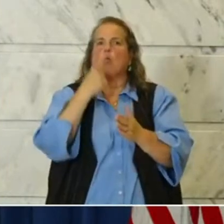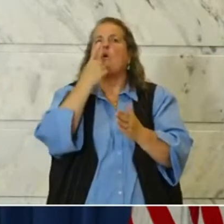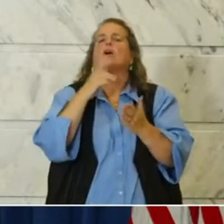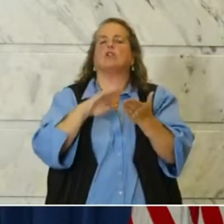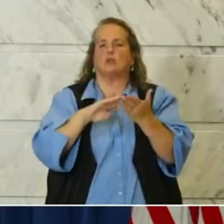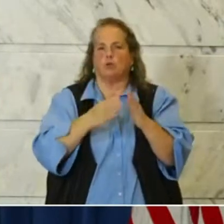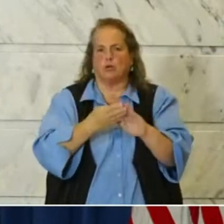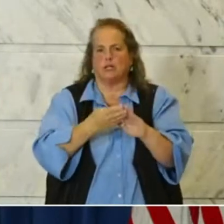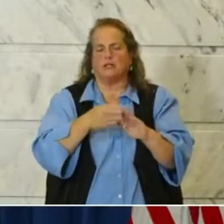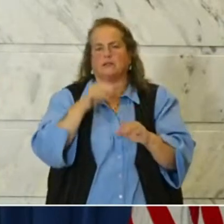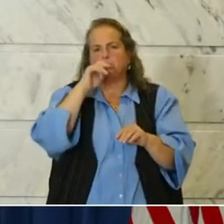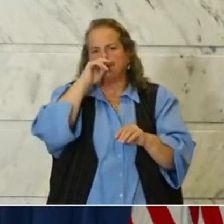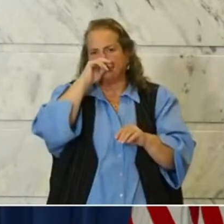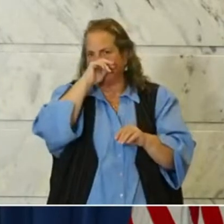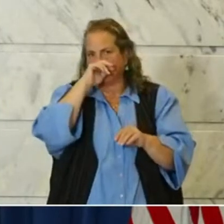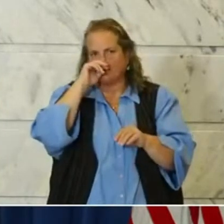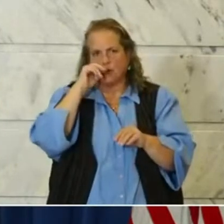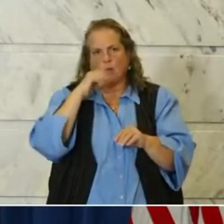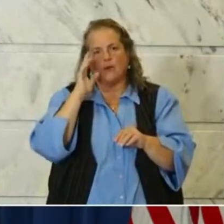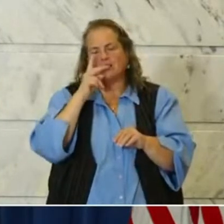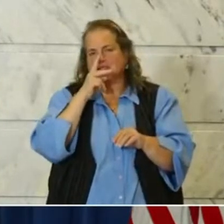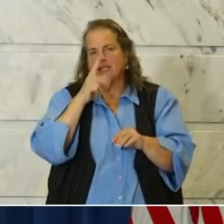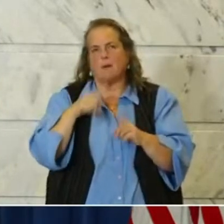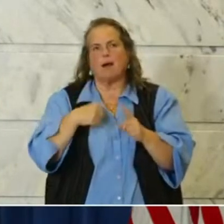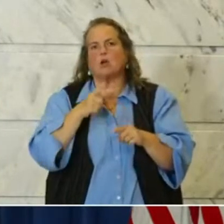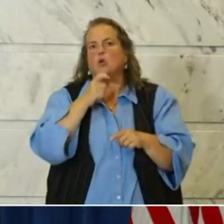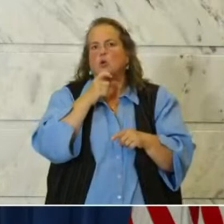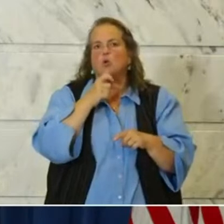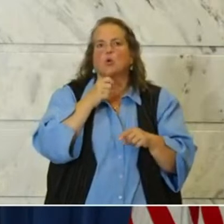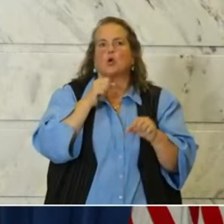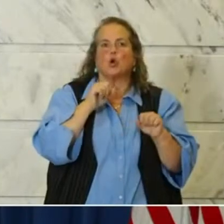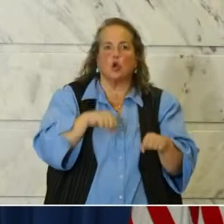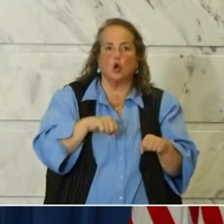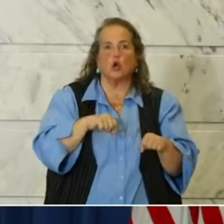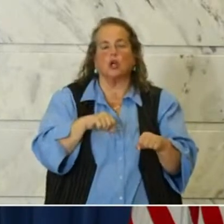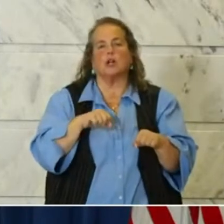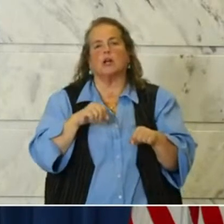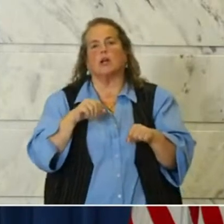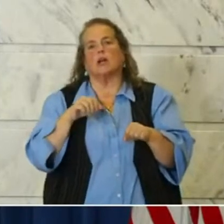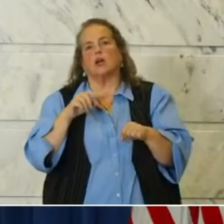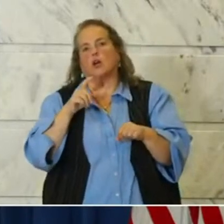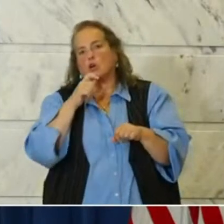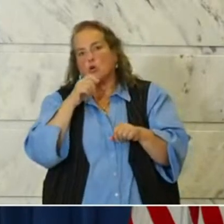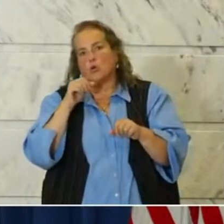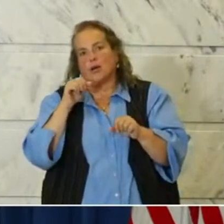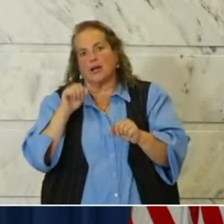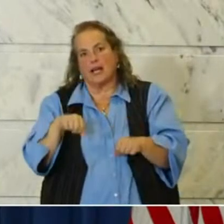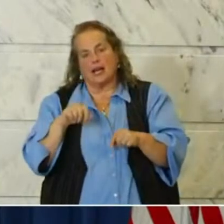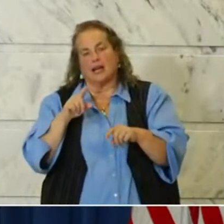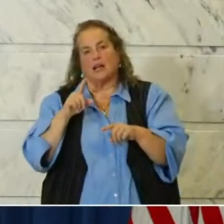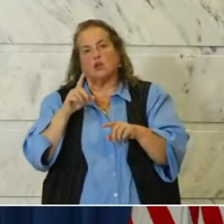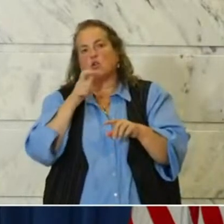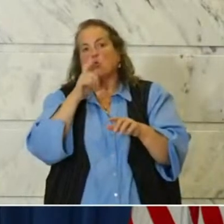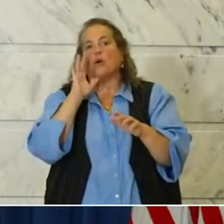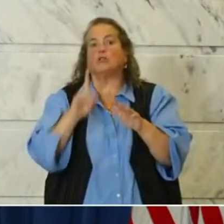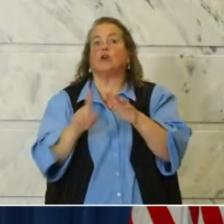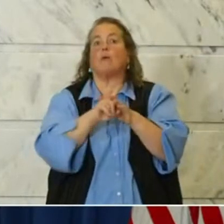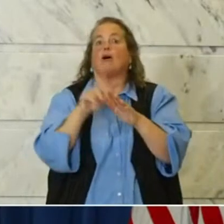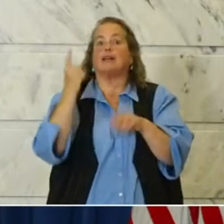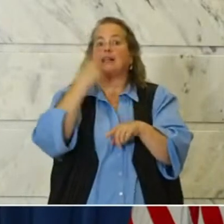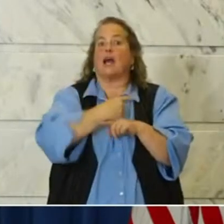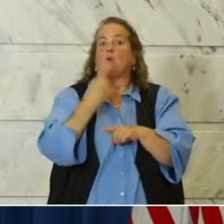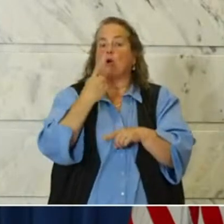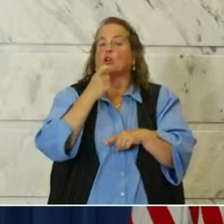community, we would see about who might or might not be infected that would show up on day one. We're